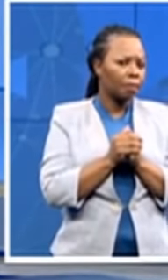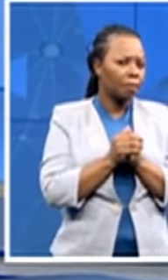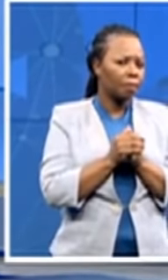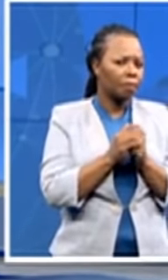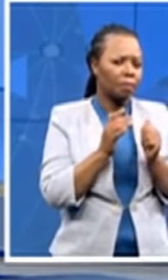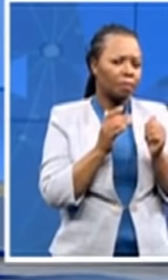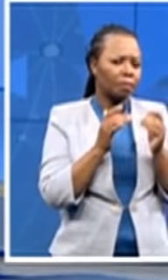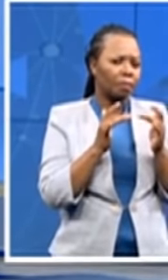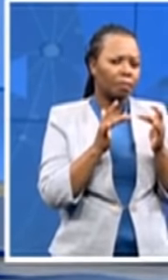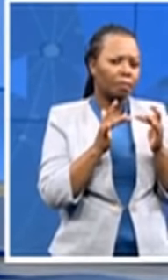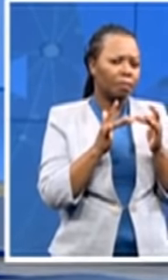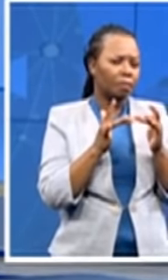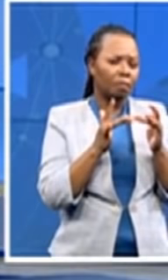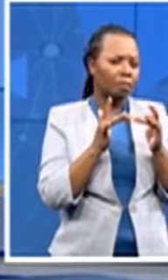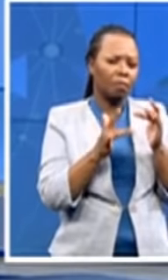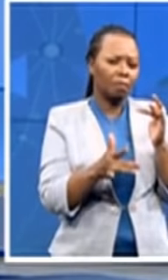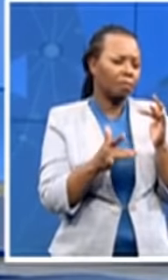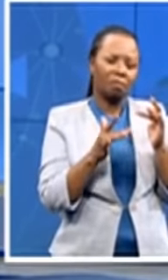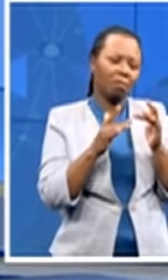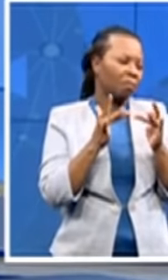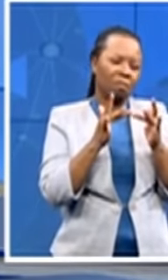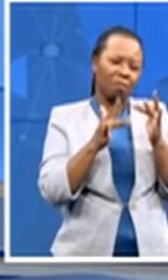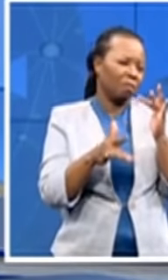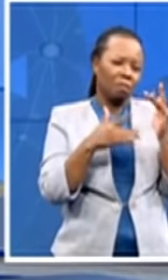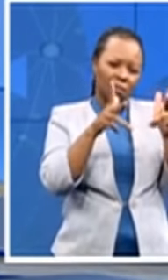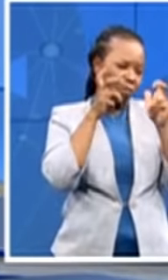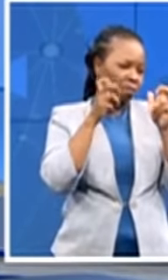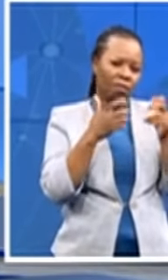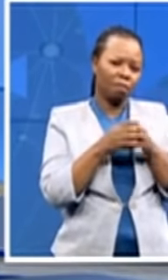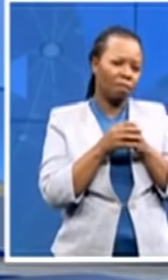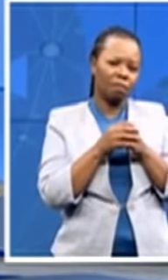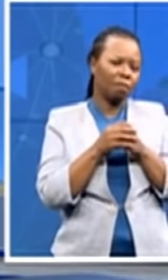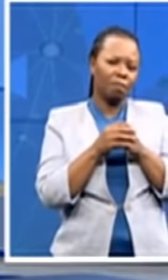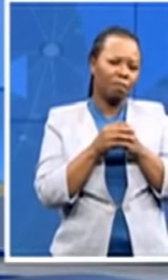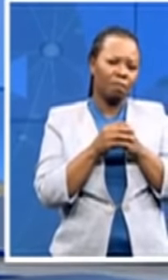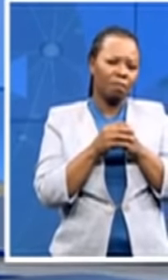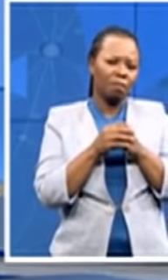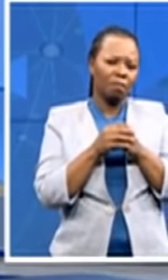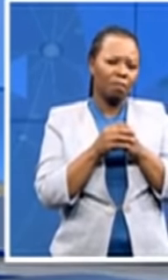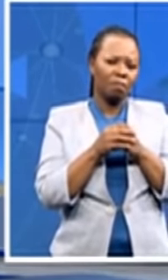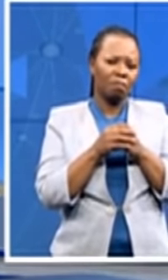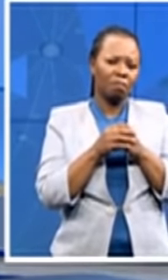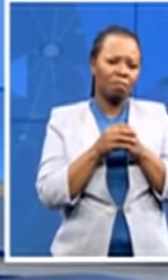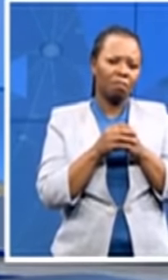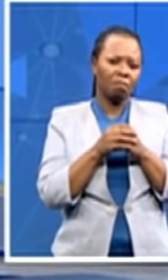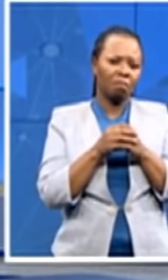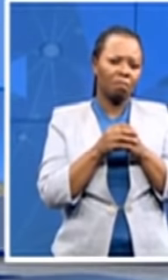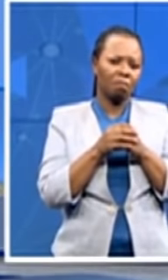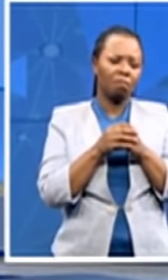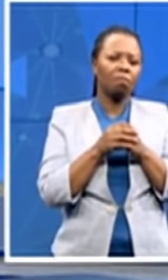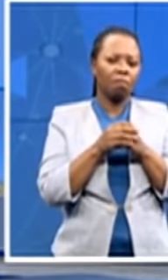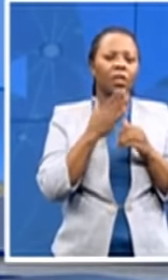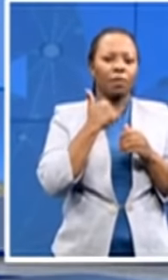No, I don't think... Professor, you know what? Let's drop that line. We'll try to redial you. Try again one more